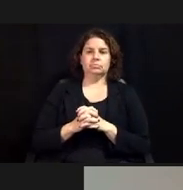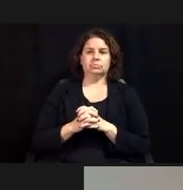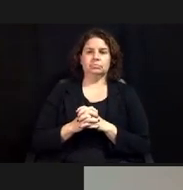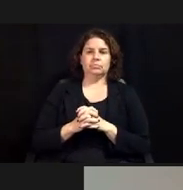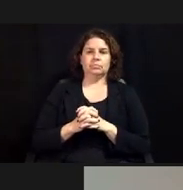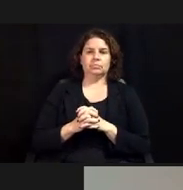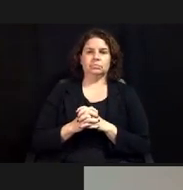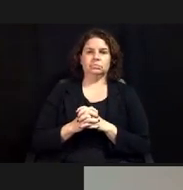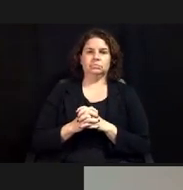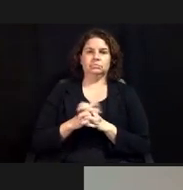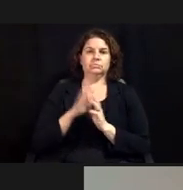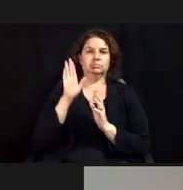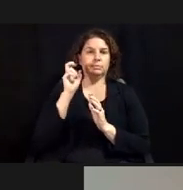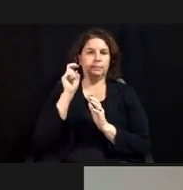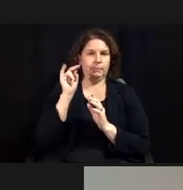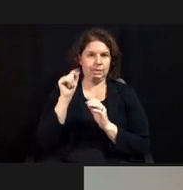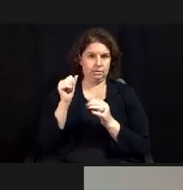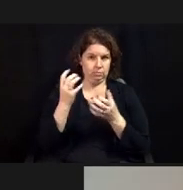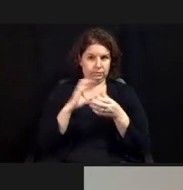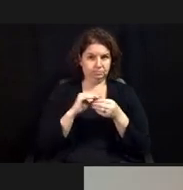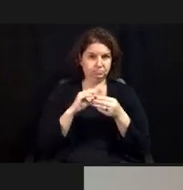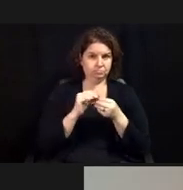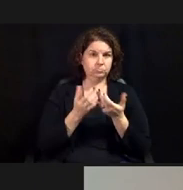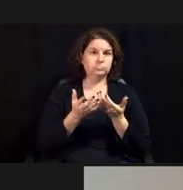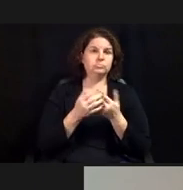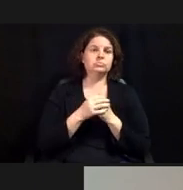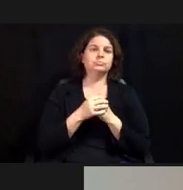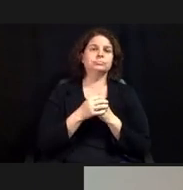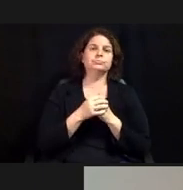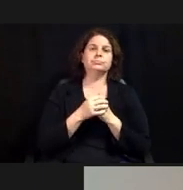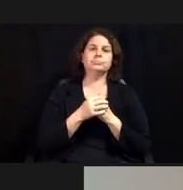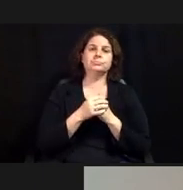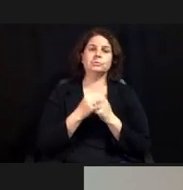Lainey, is, we're really happy to see any state,